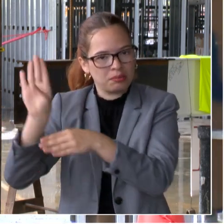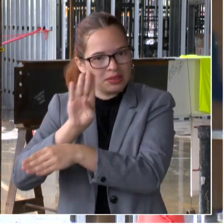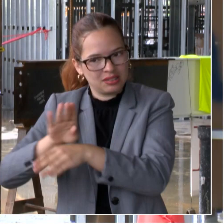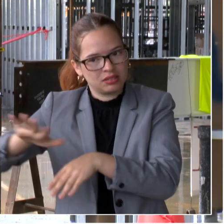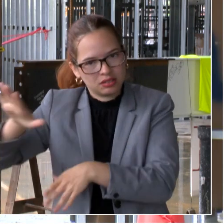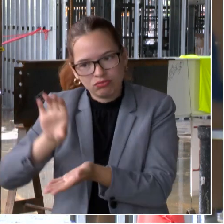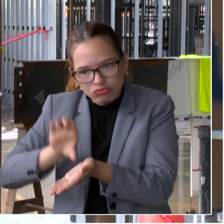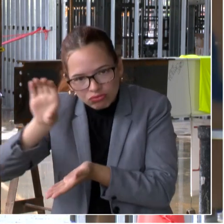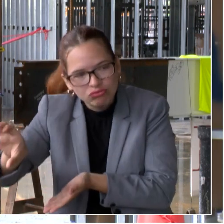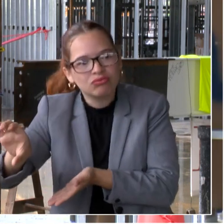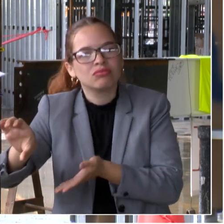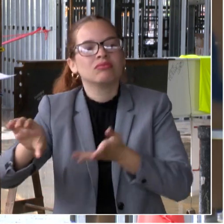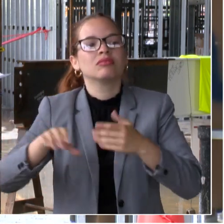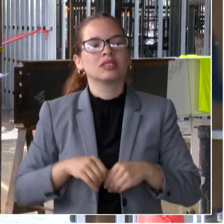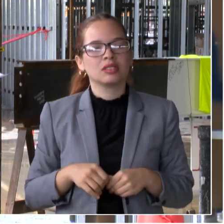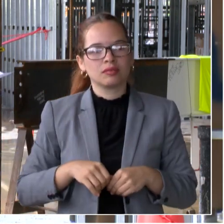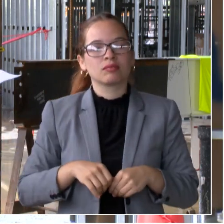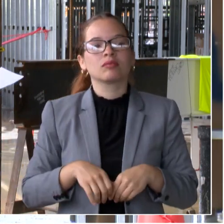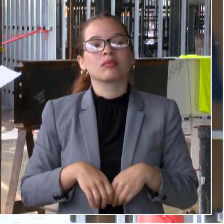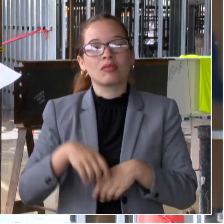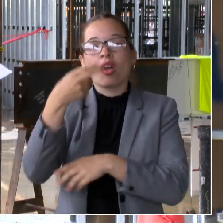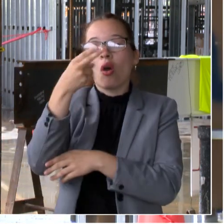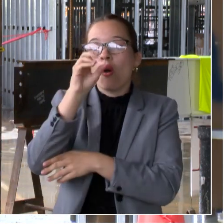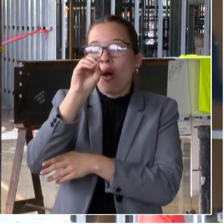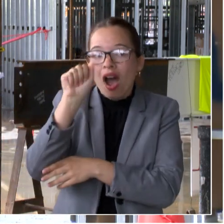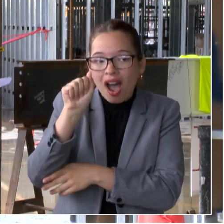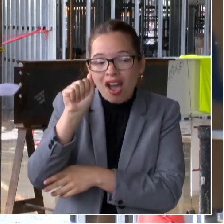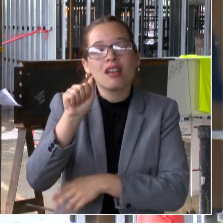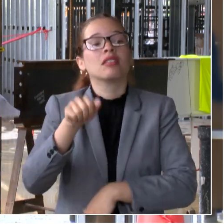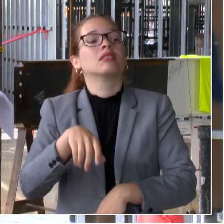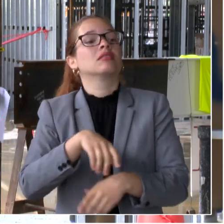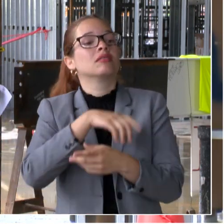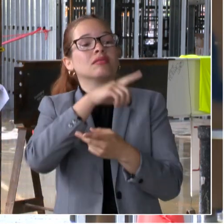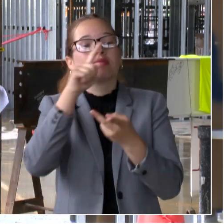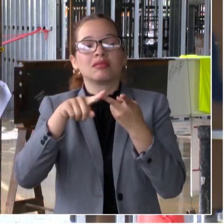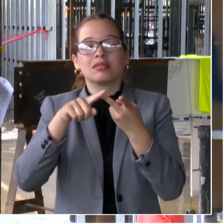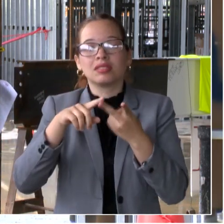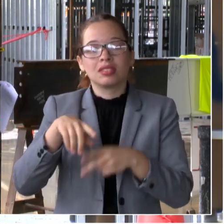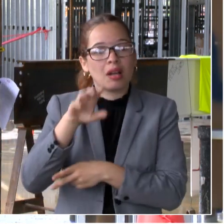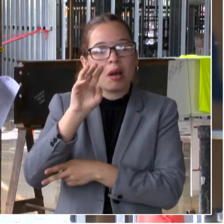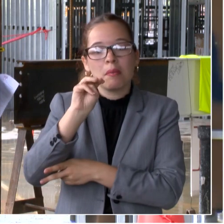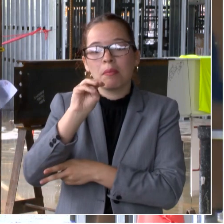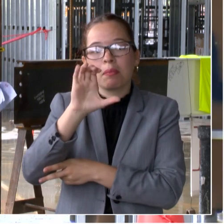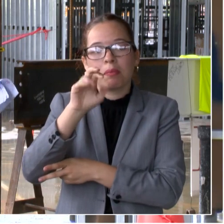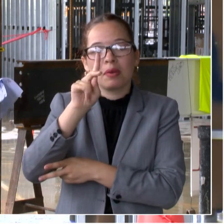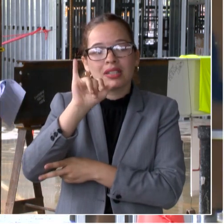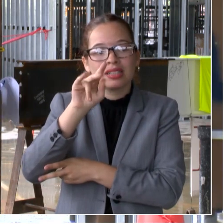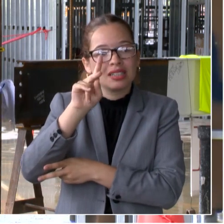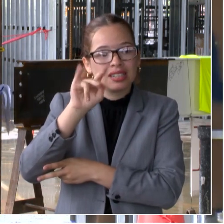$6.8 million with 7 Ward 8 businesses. So that is good news.